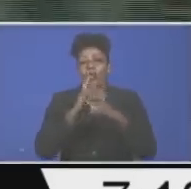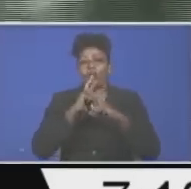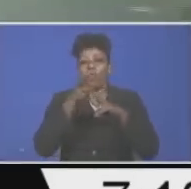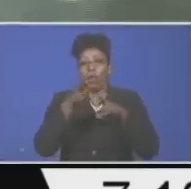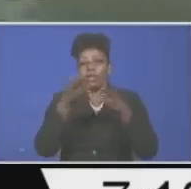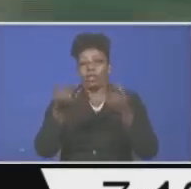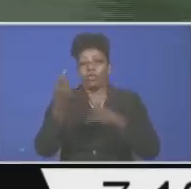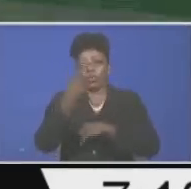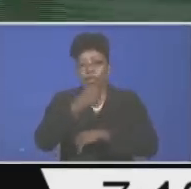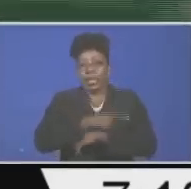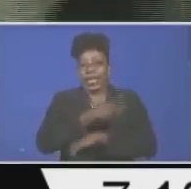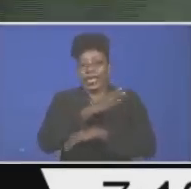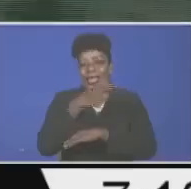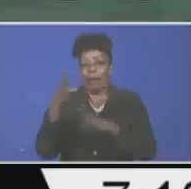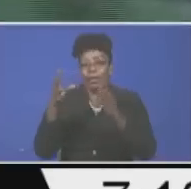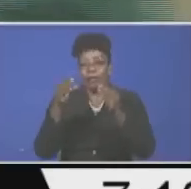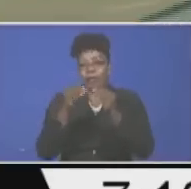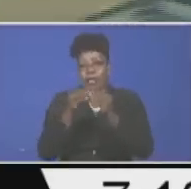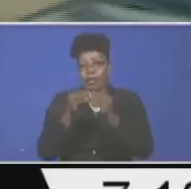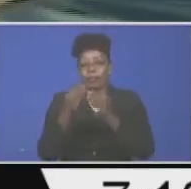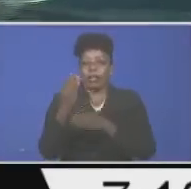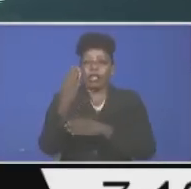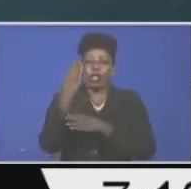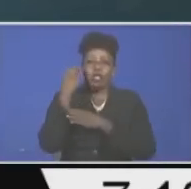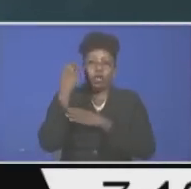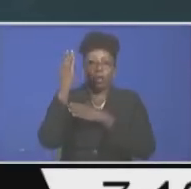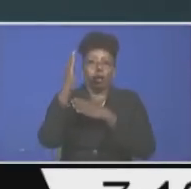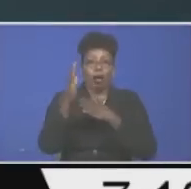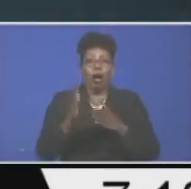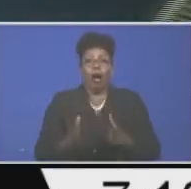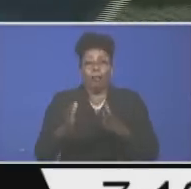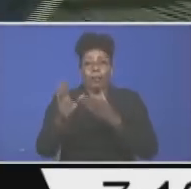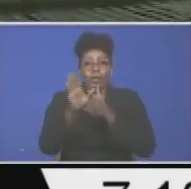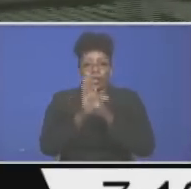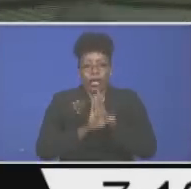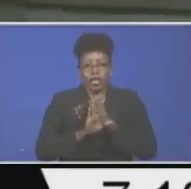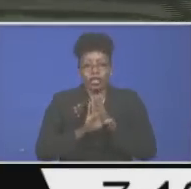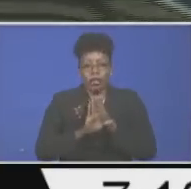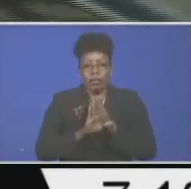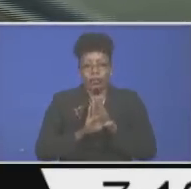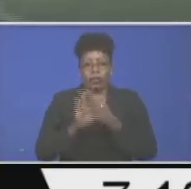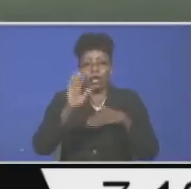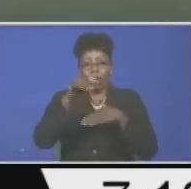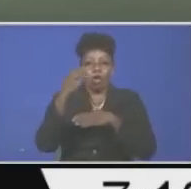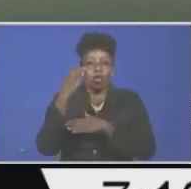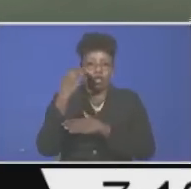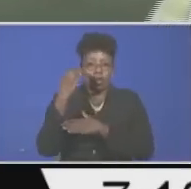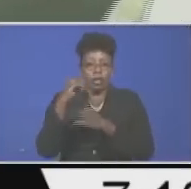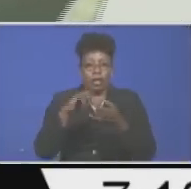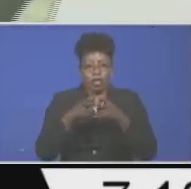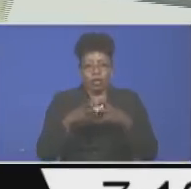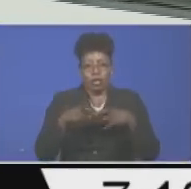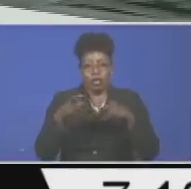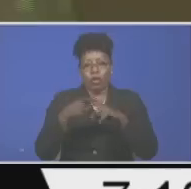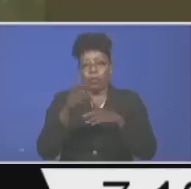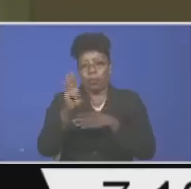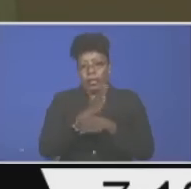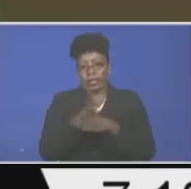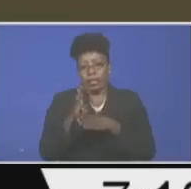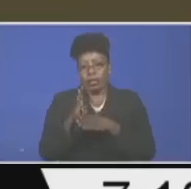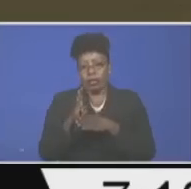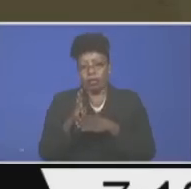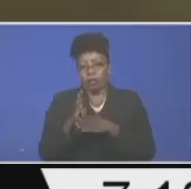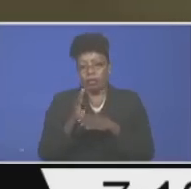weekly cabinet meeting. Consumer protection falls under the minister's portfolio, and all consumer issues is taken to the business community for